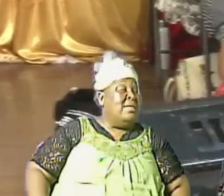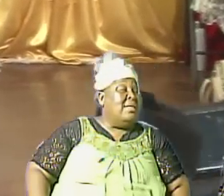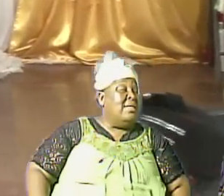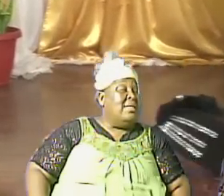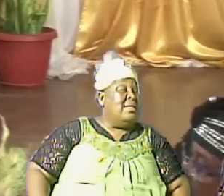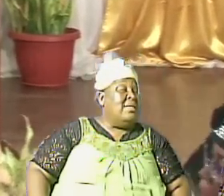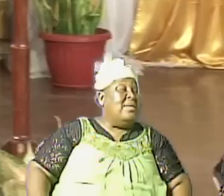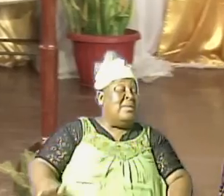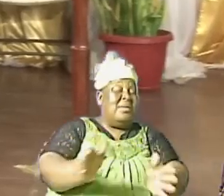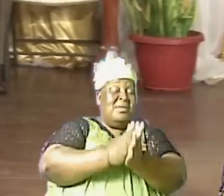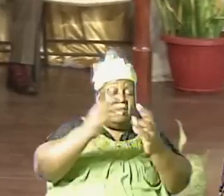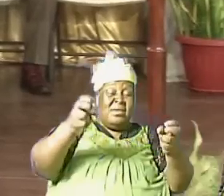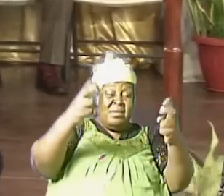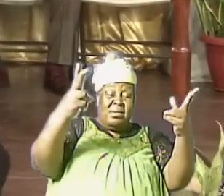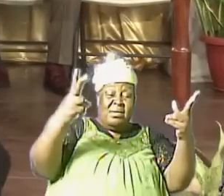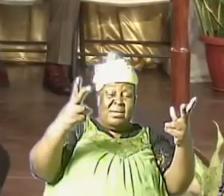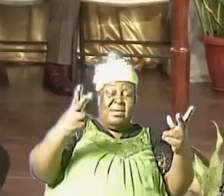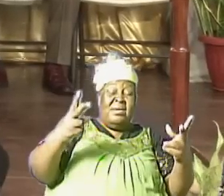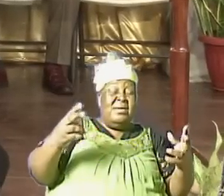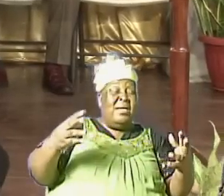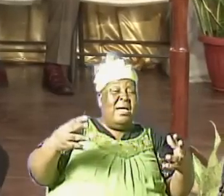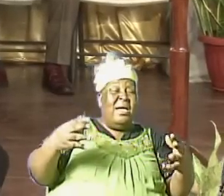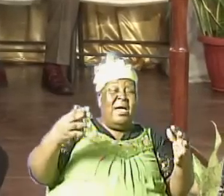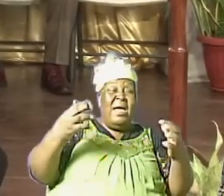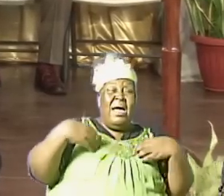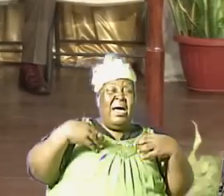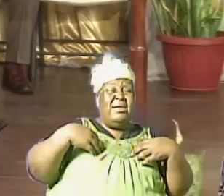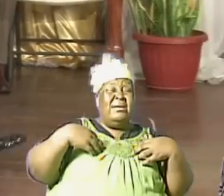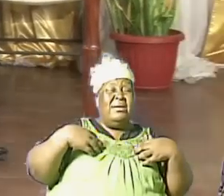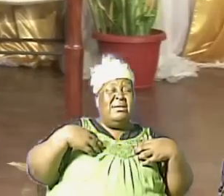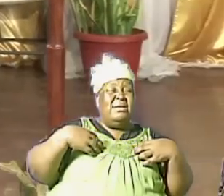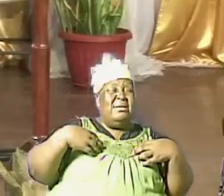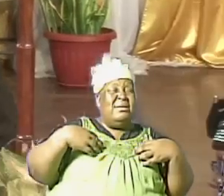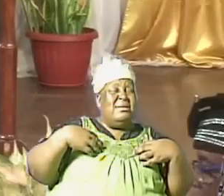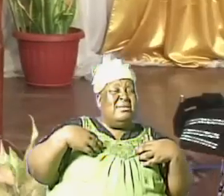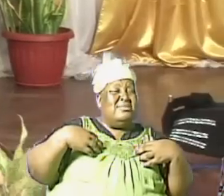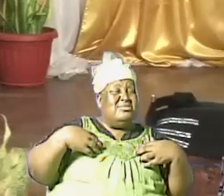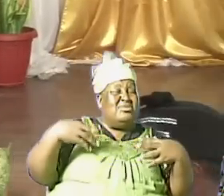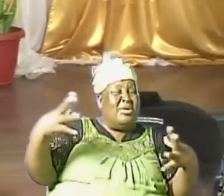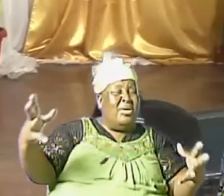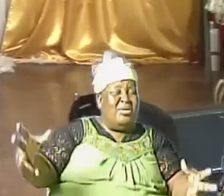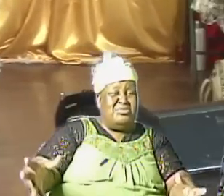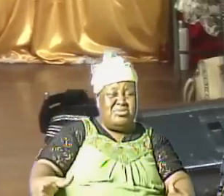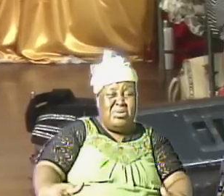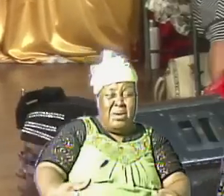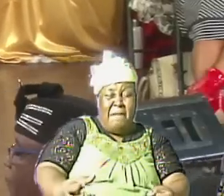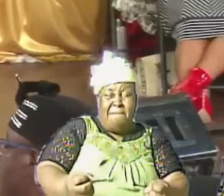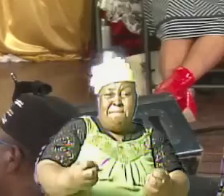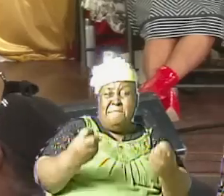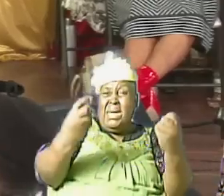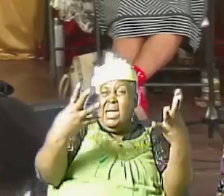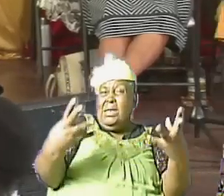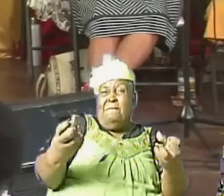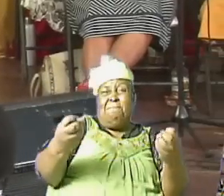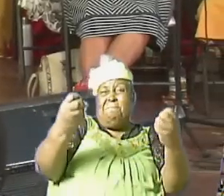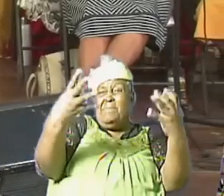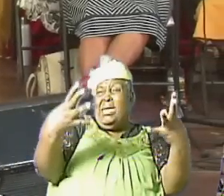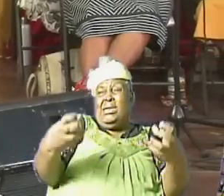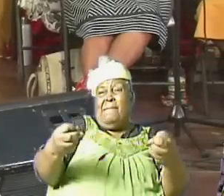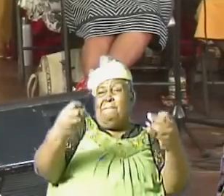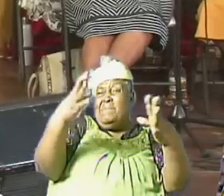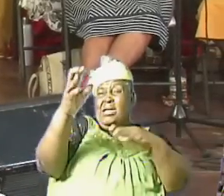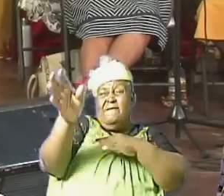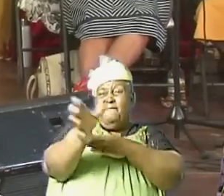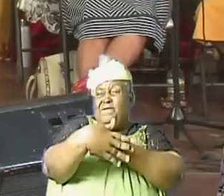immediately, hallelujah, he had such a caught that the net